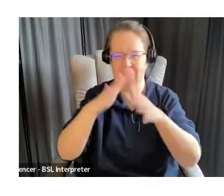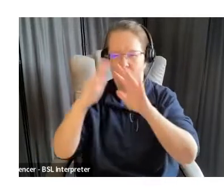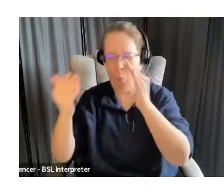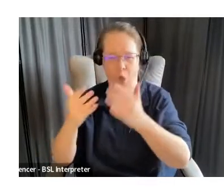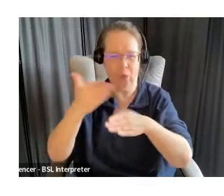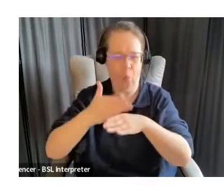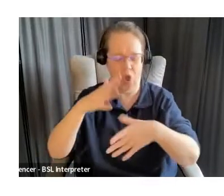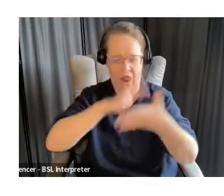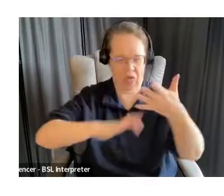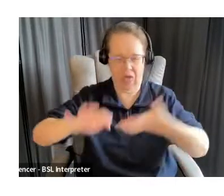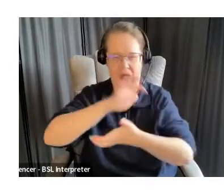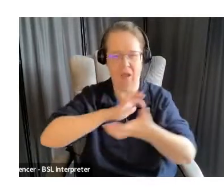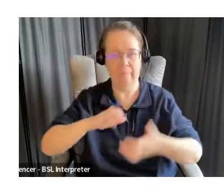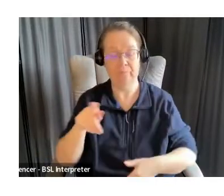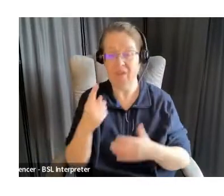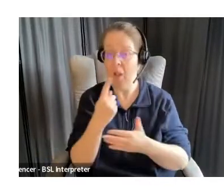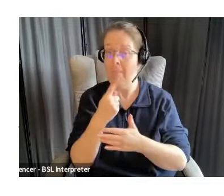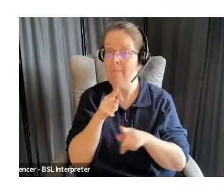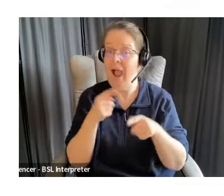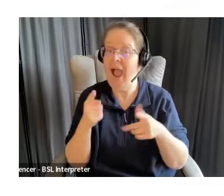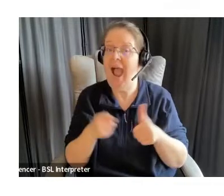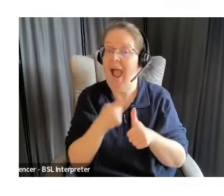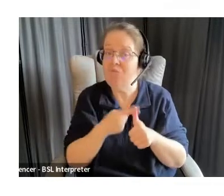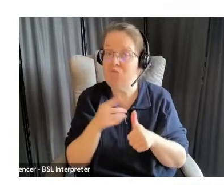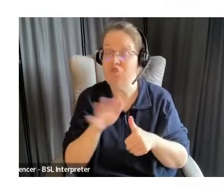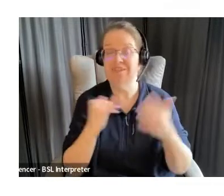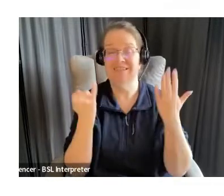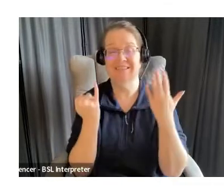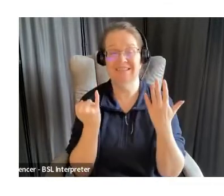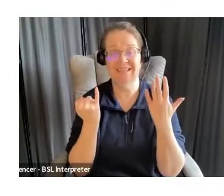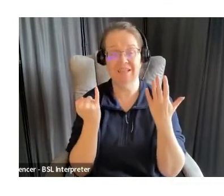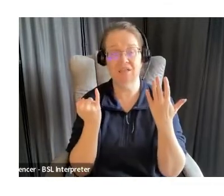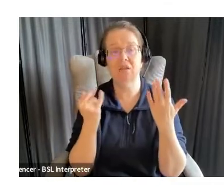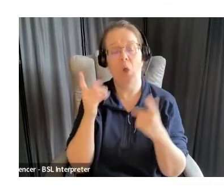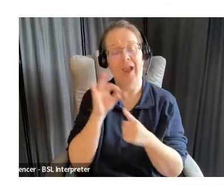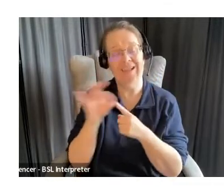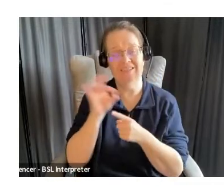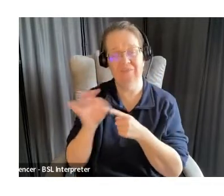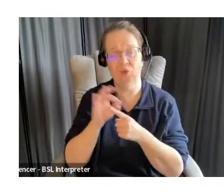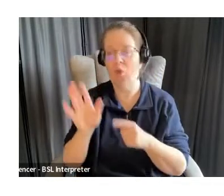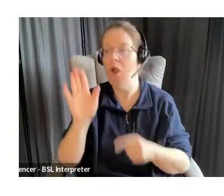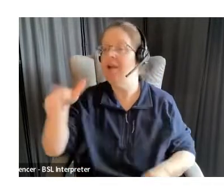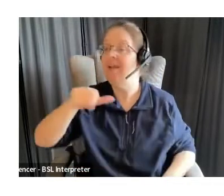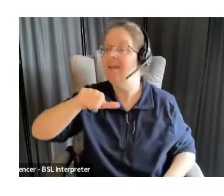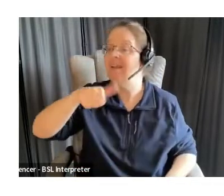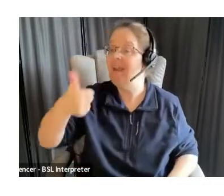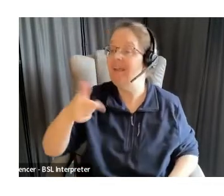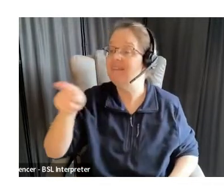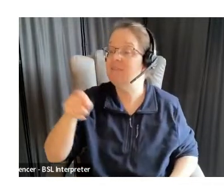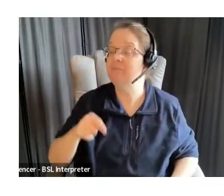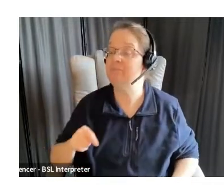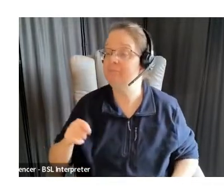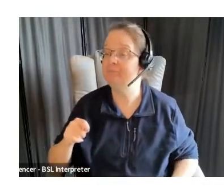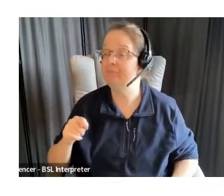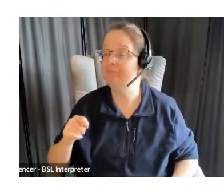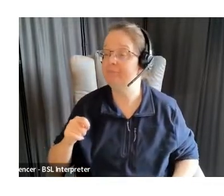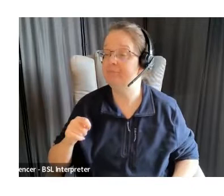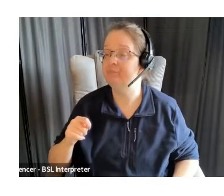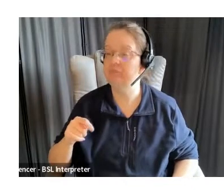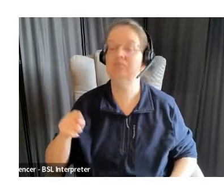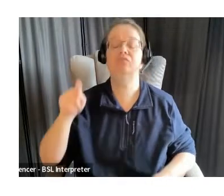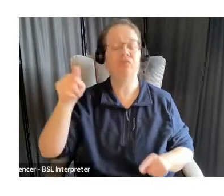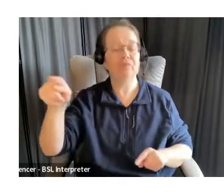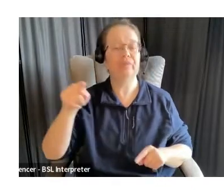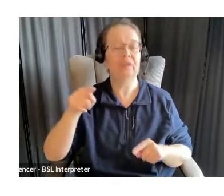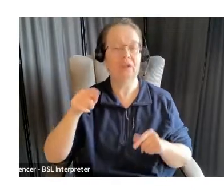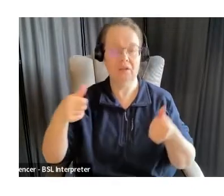work. But it's 6 candidates on average that are interviewed per job. On to the next one. Now, here's